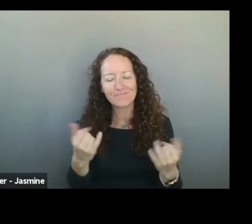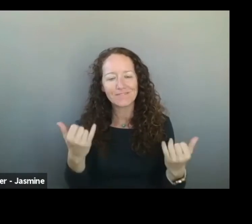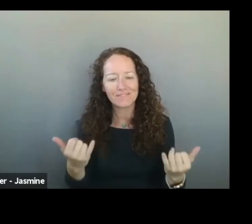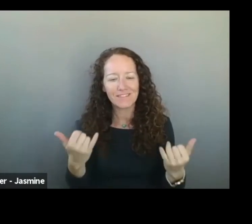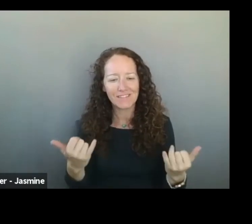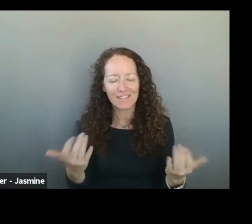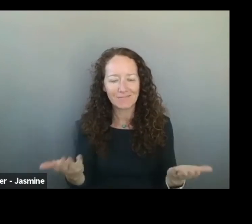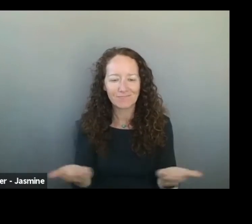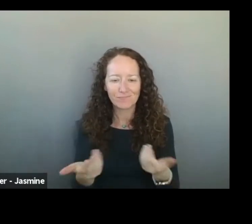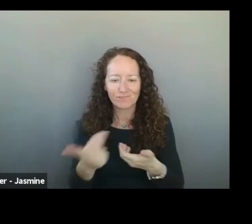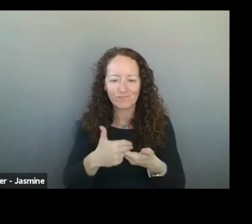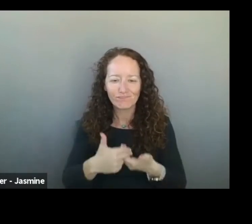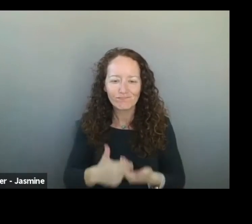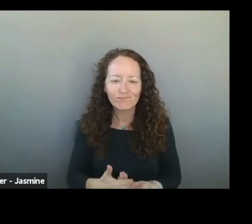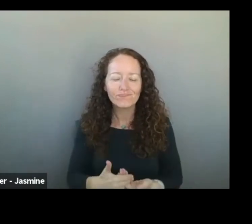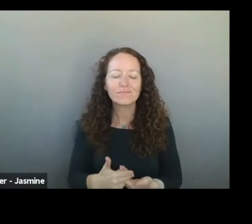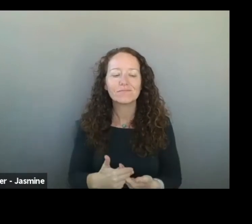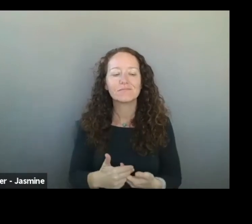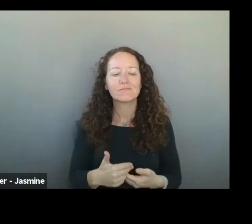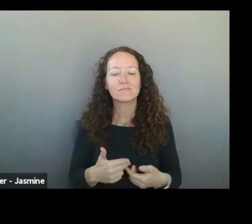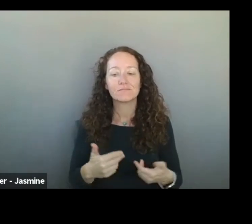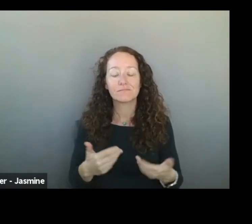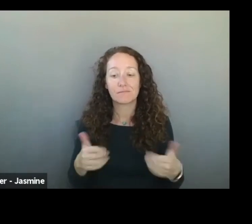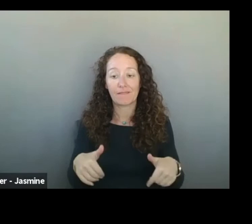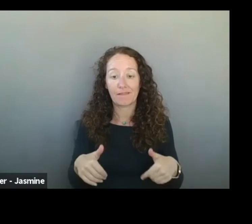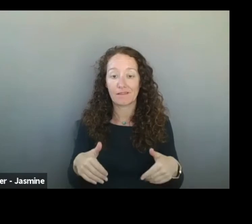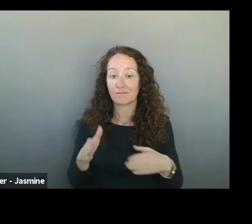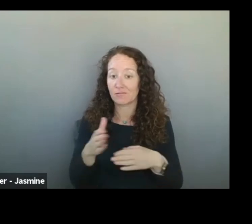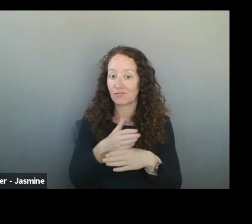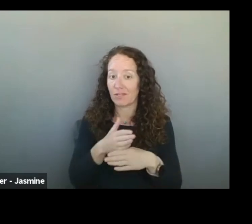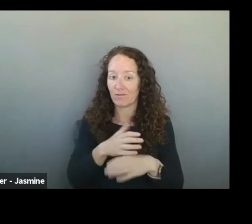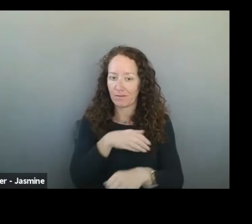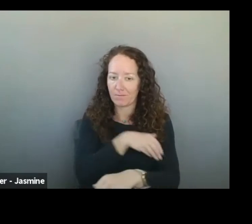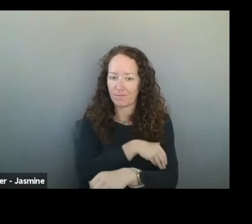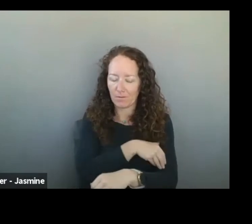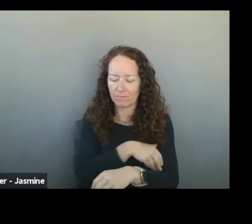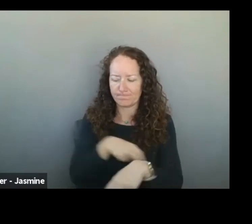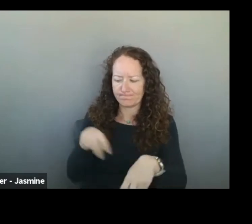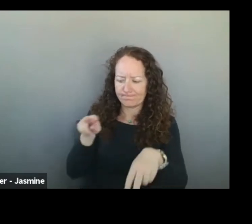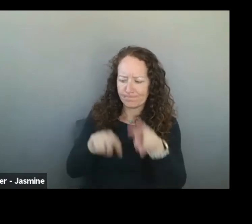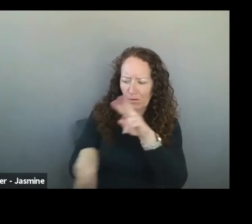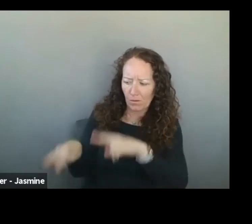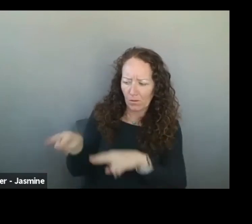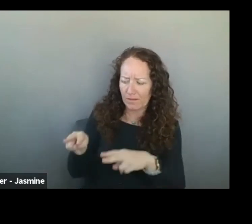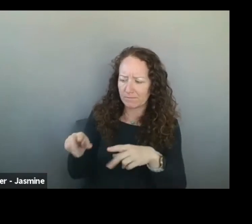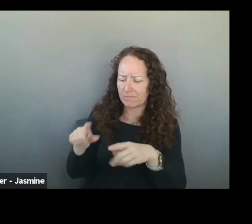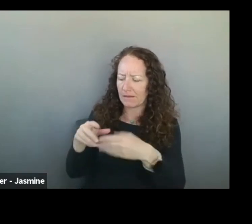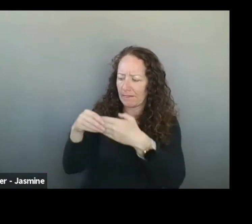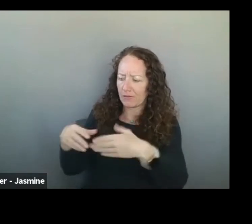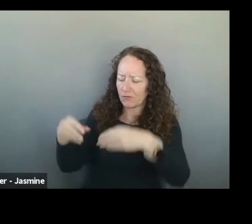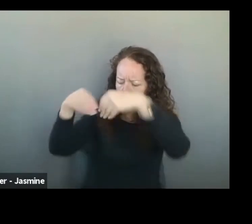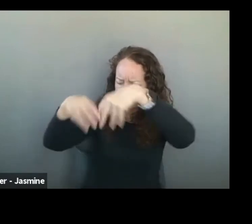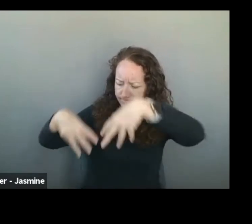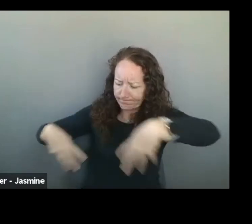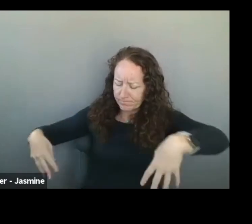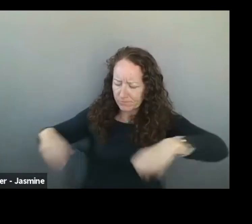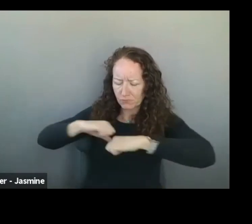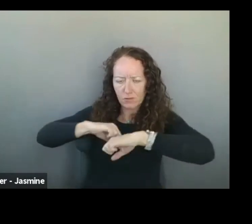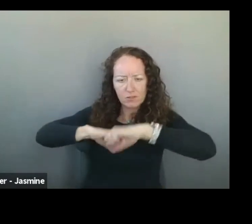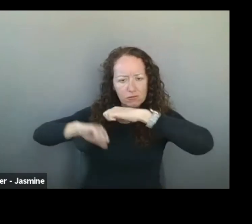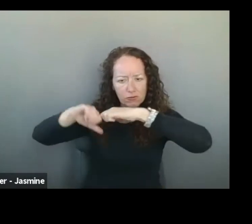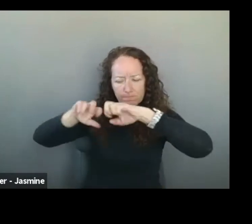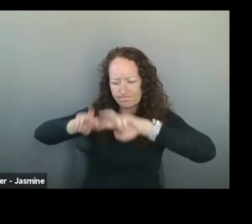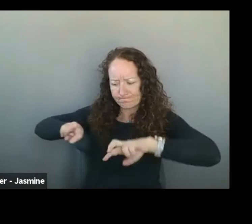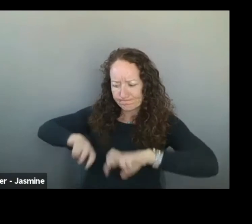today. This is Sharing Power, looking at leadership structures. And my name is Kinsey Keck.